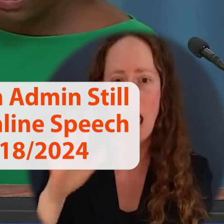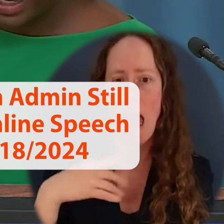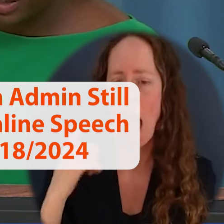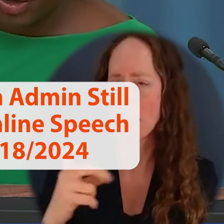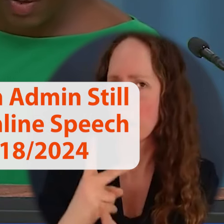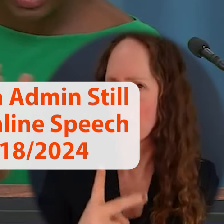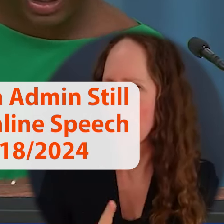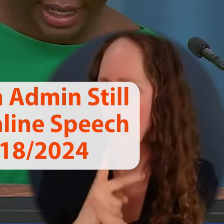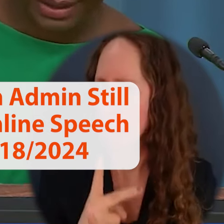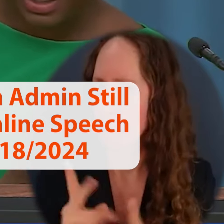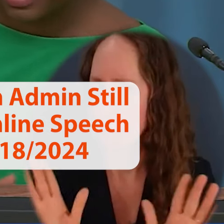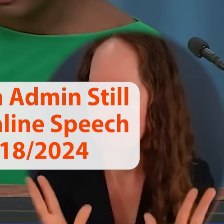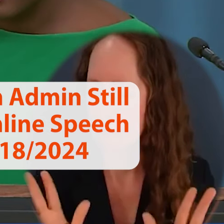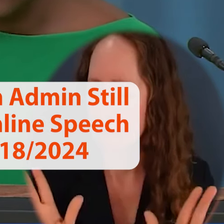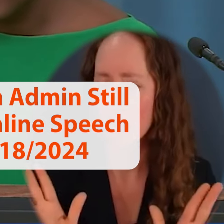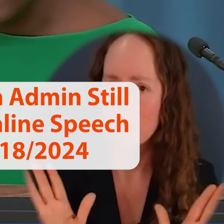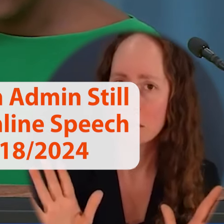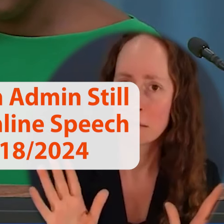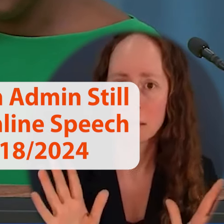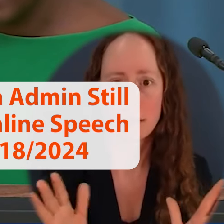and not to answer a question that is,